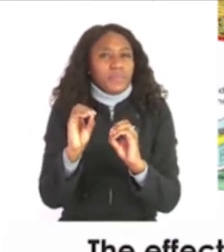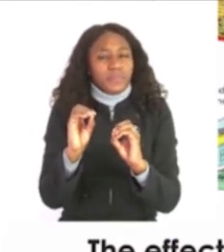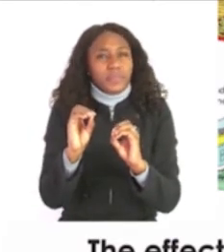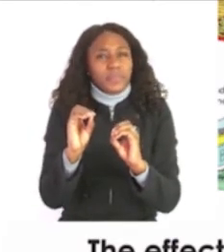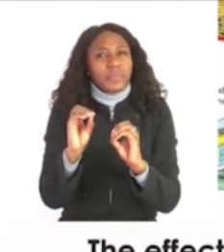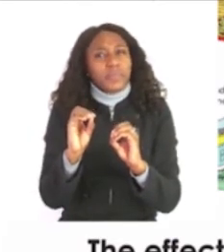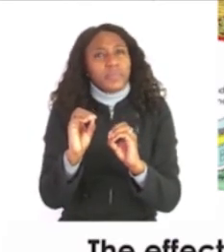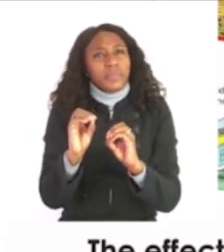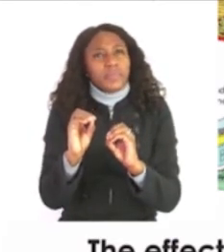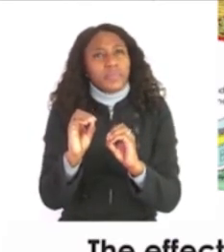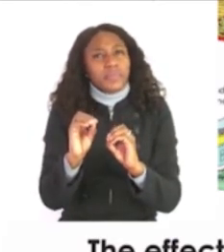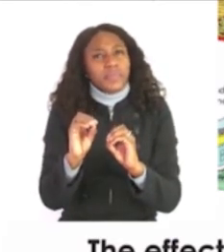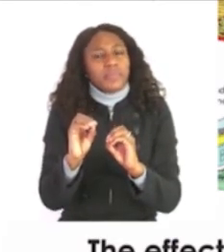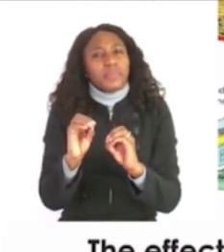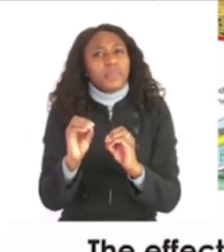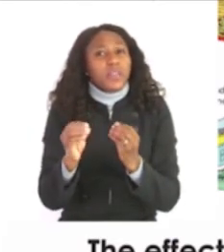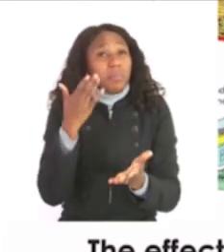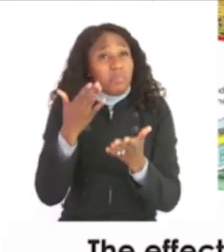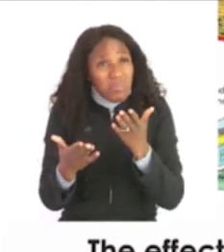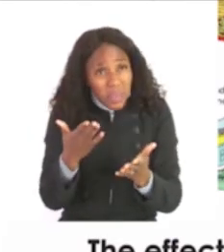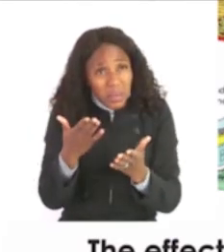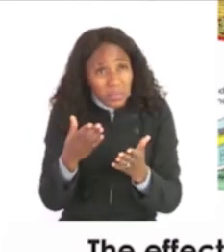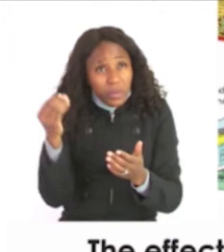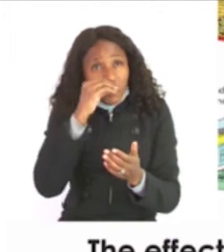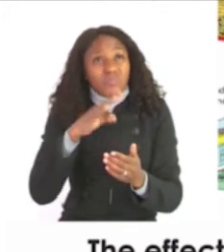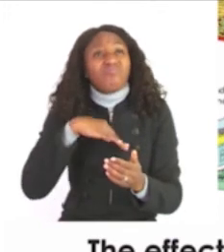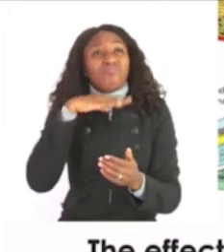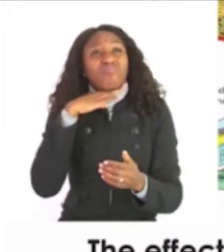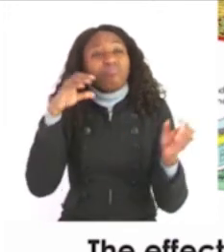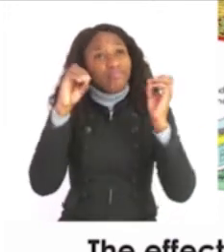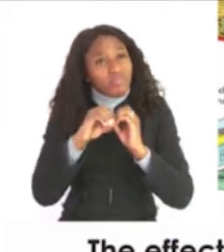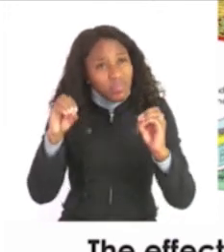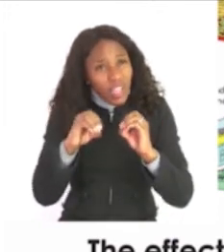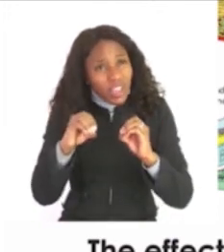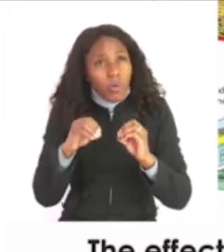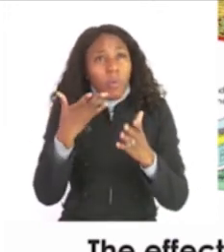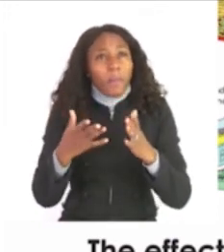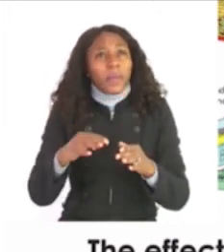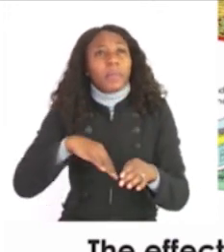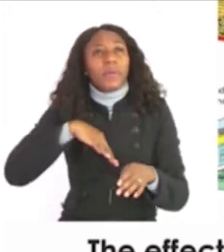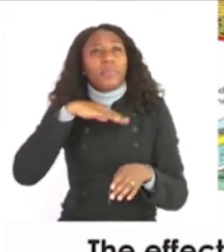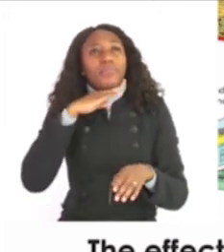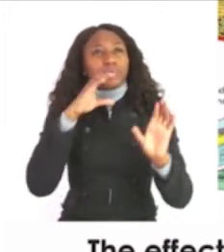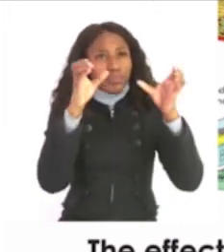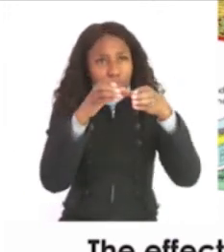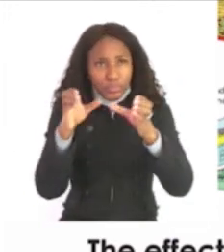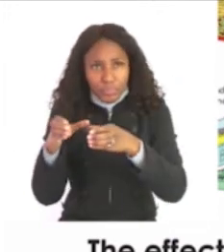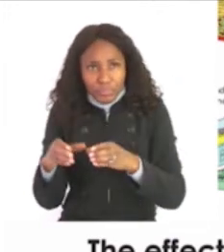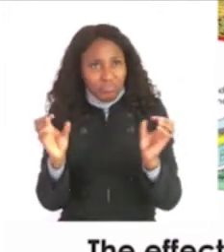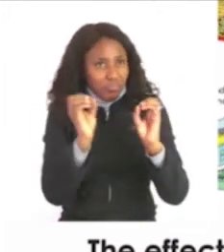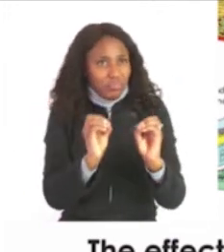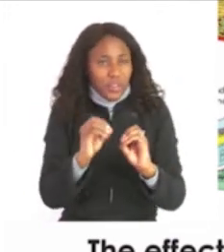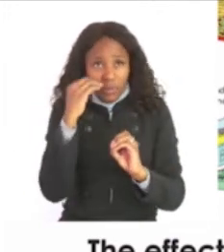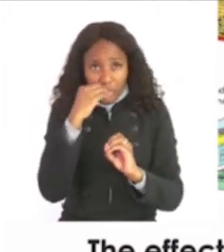So, and this is when they either do not get enough food or they do not get enough of the right type of food. A lack of